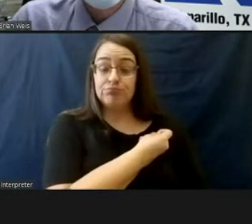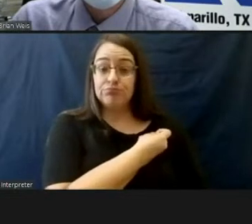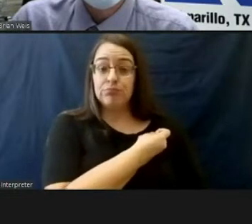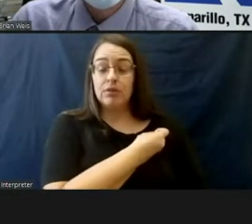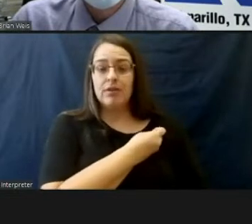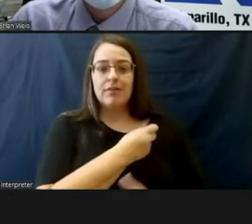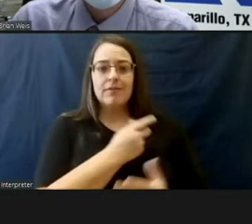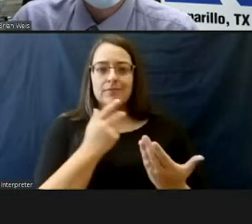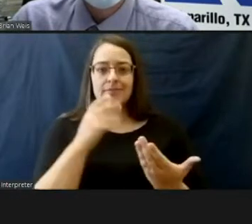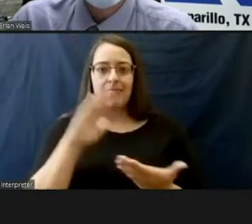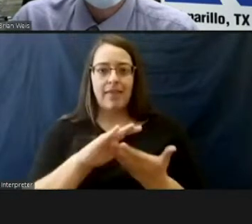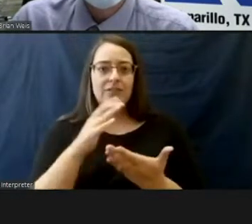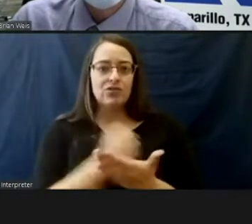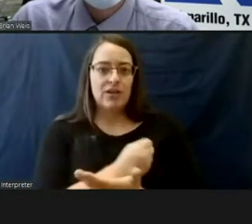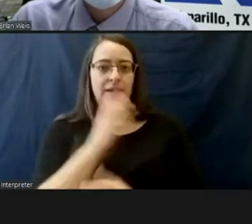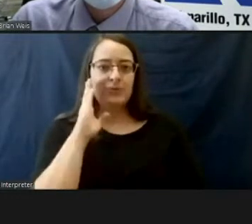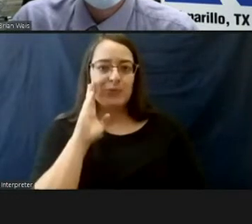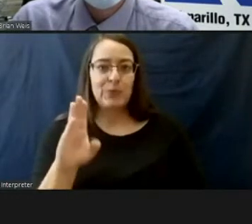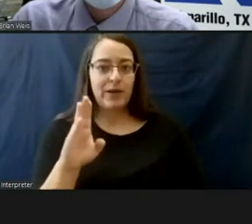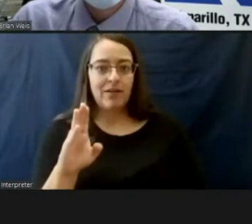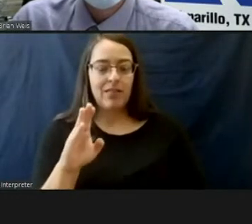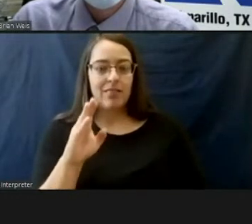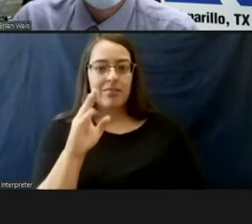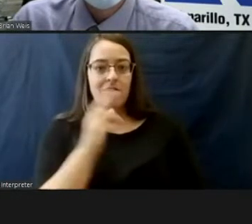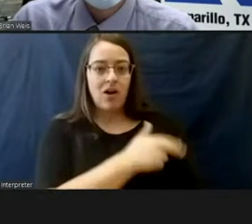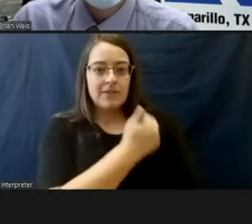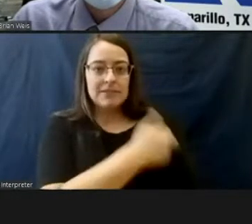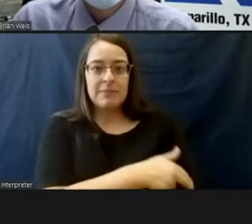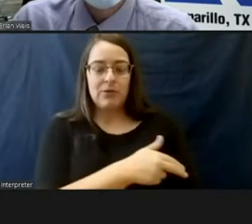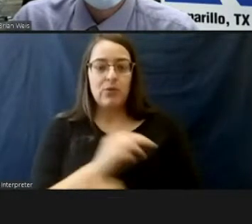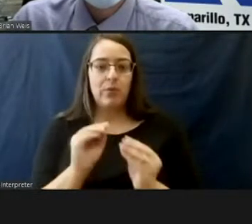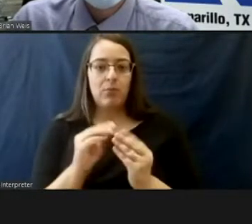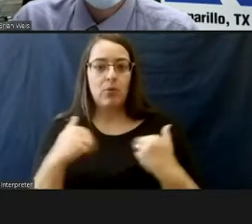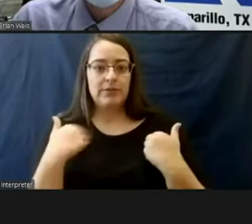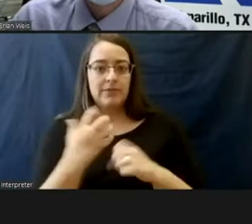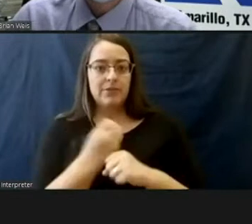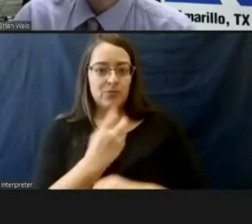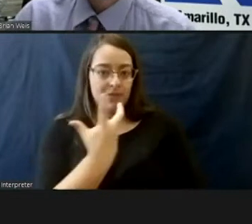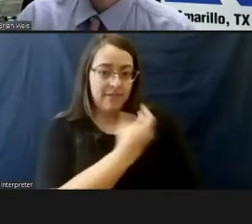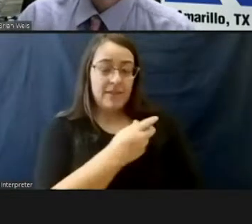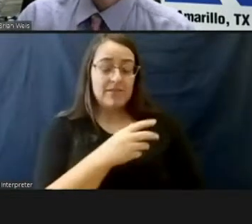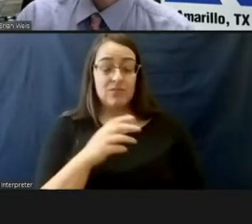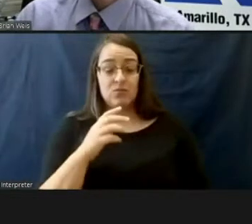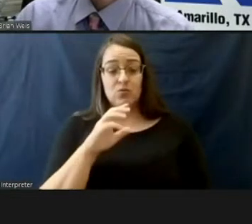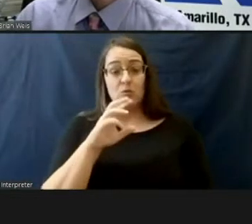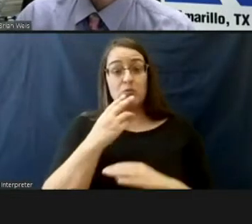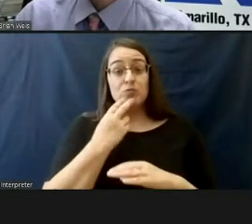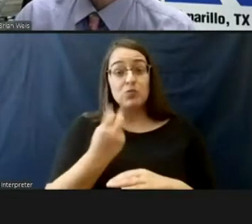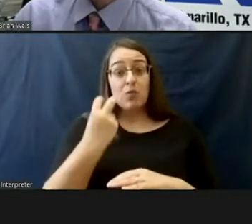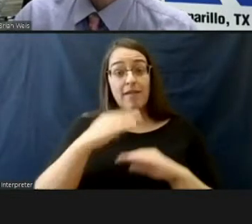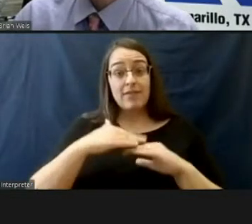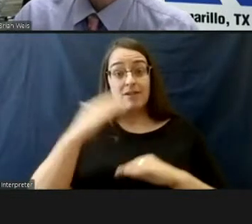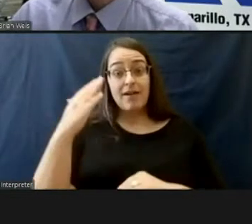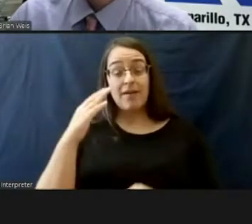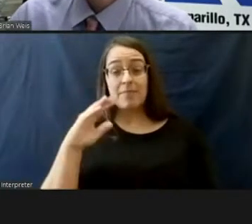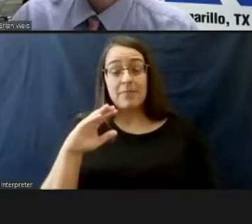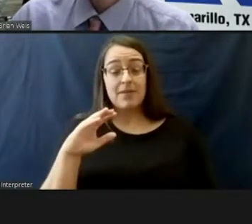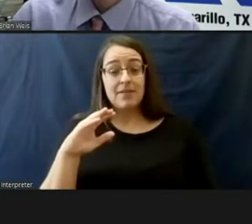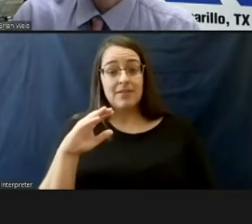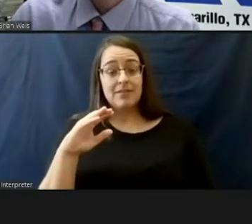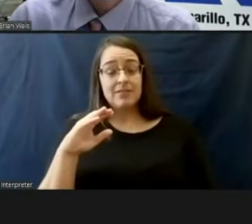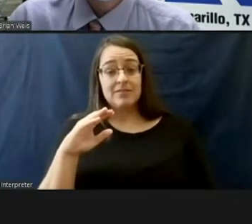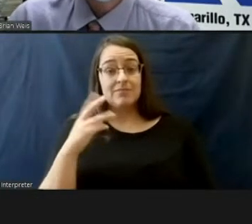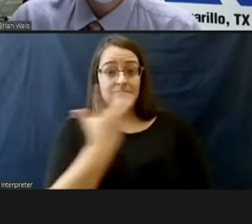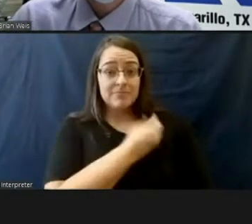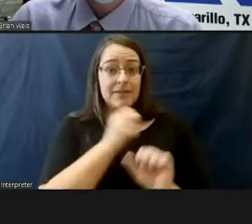and above, as we said before with the messenger RNA vaccines, and it's translating to hospitalizations and